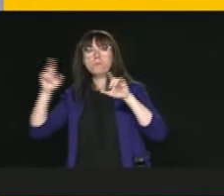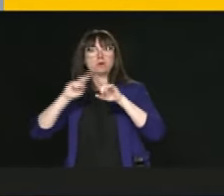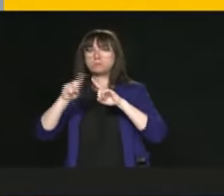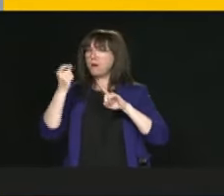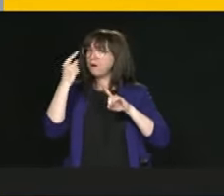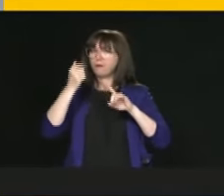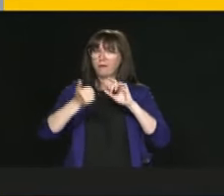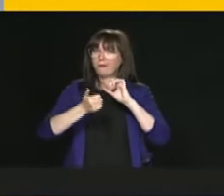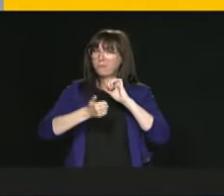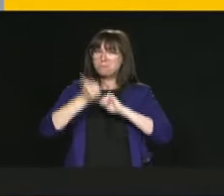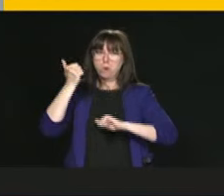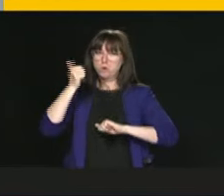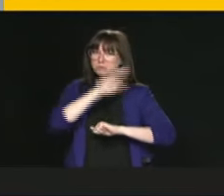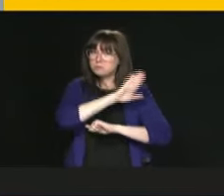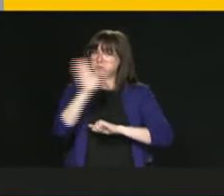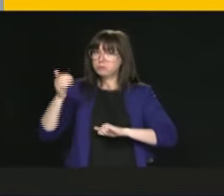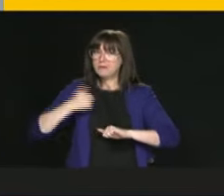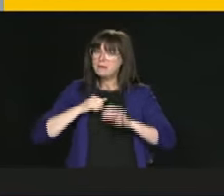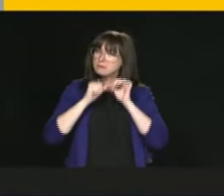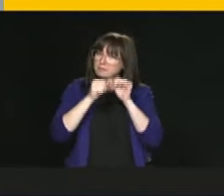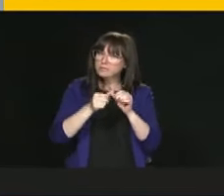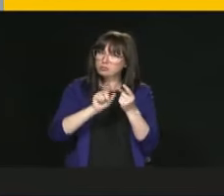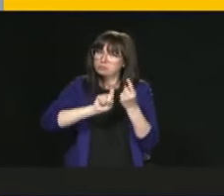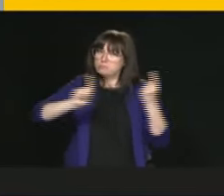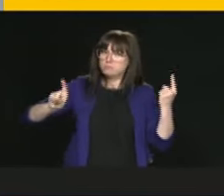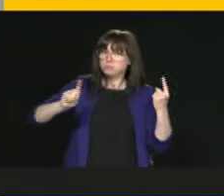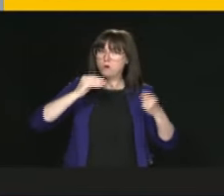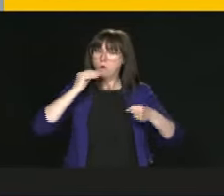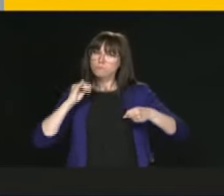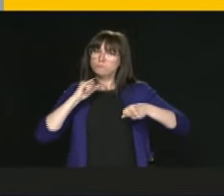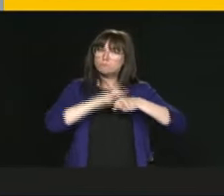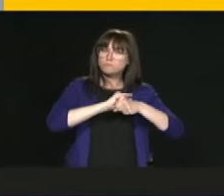of Canadians will need to continue to be very careful,